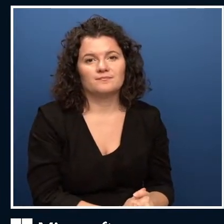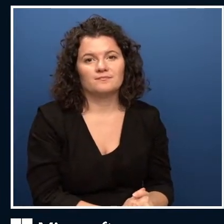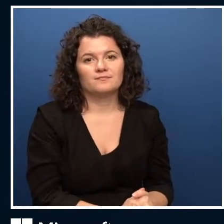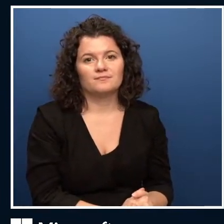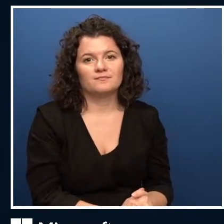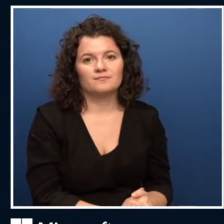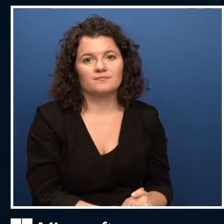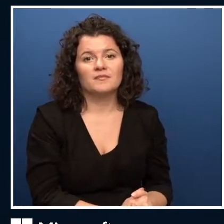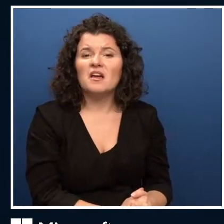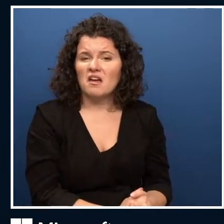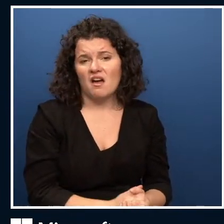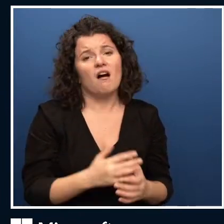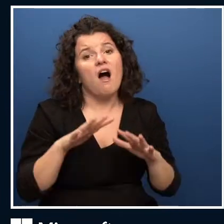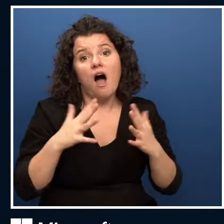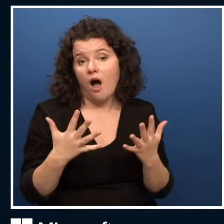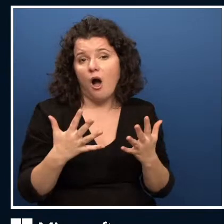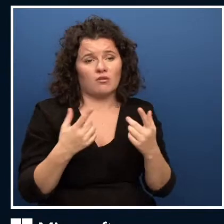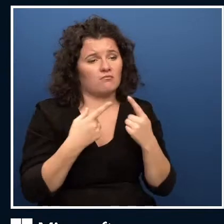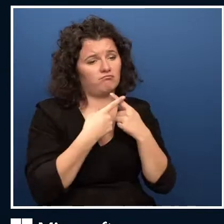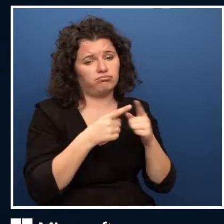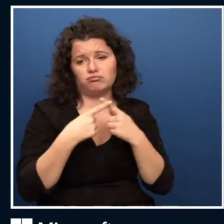it. So